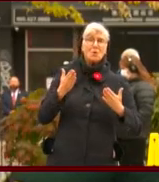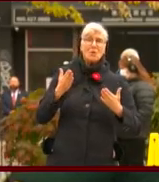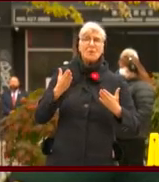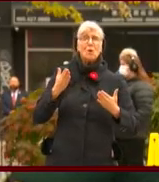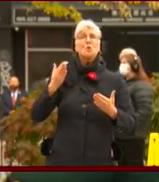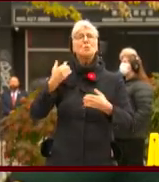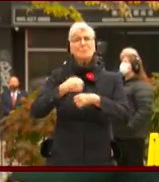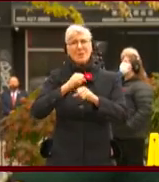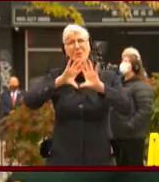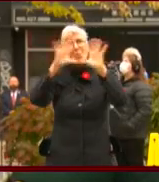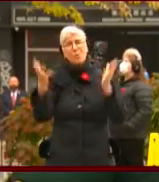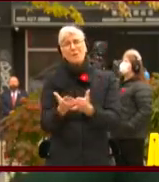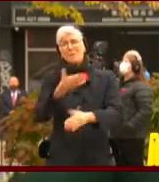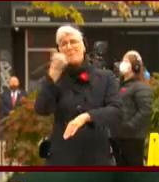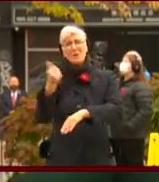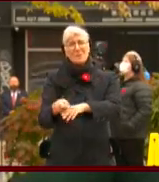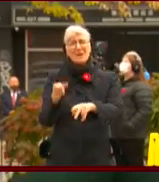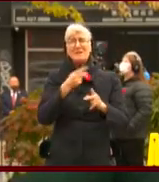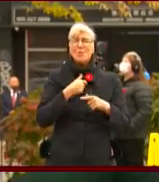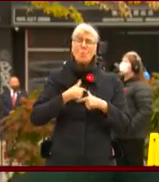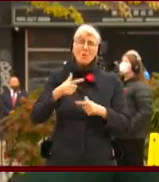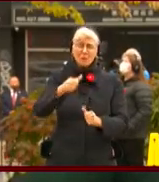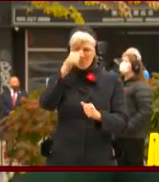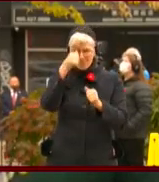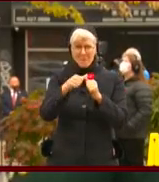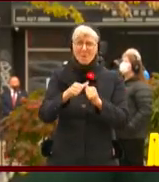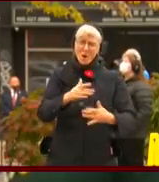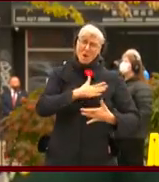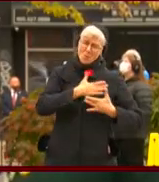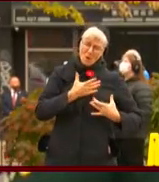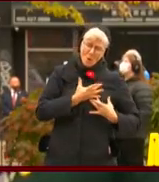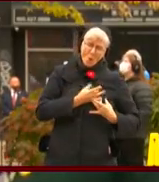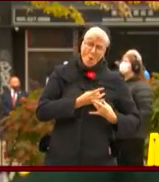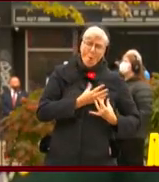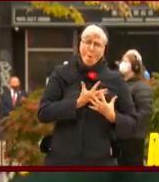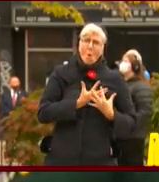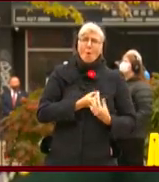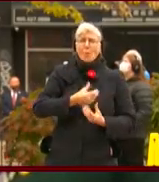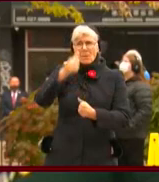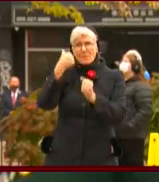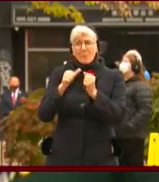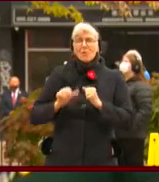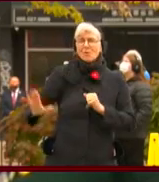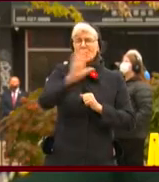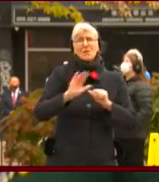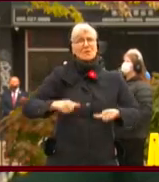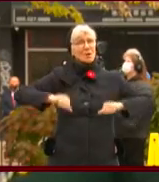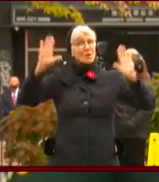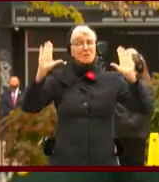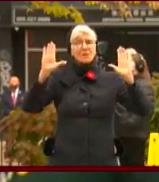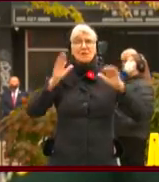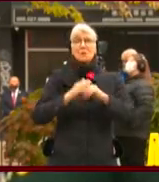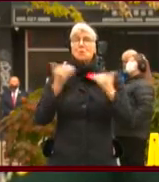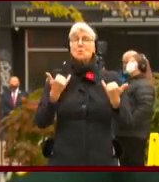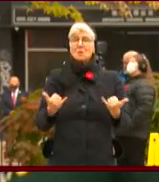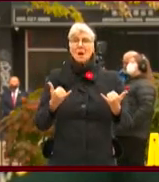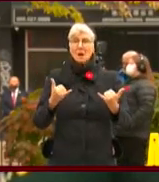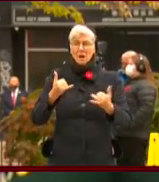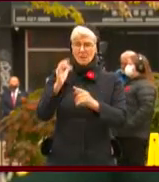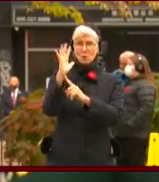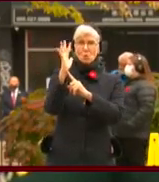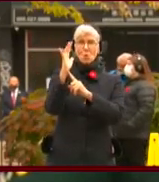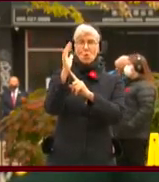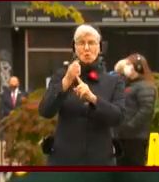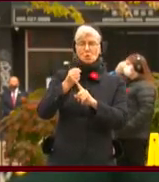our hearts, giving thanks for their sacrifice. Today is also a day we recognize that the torch,